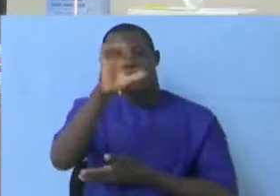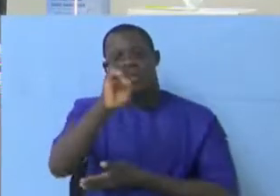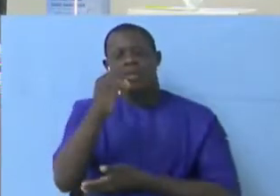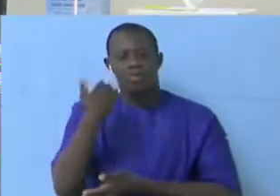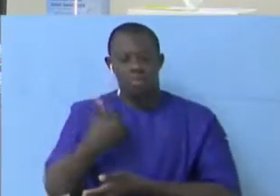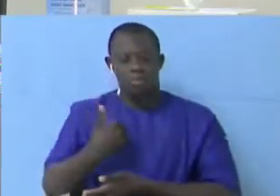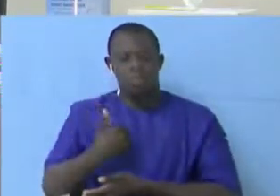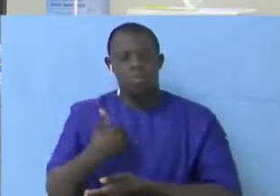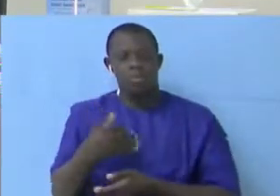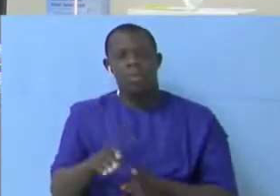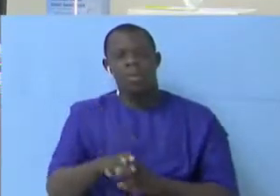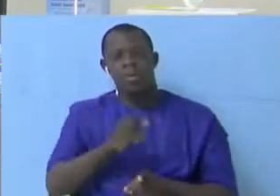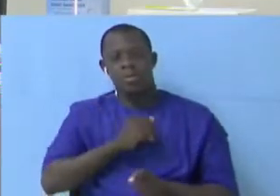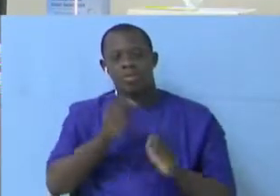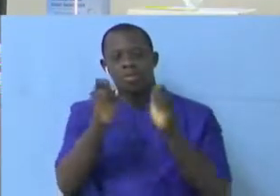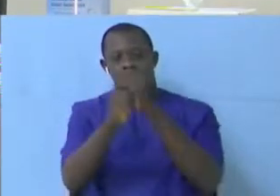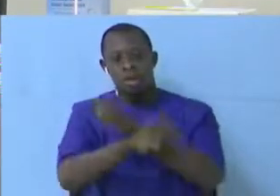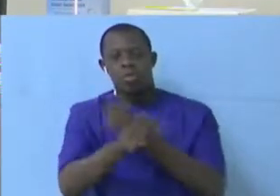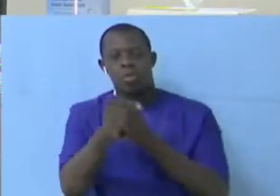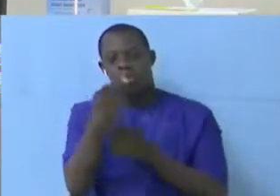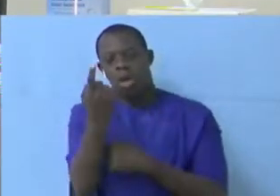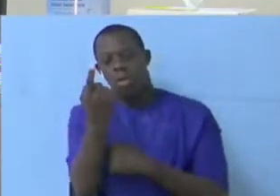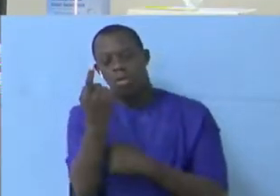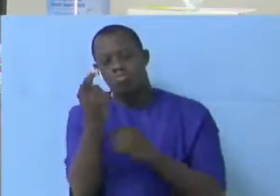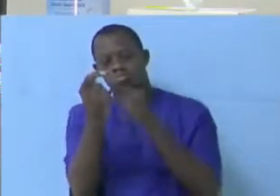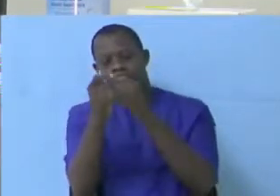he's changed the 1 to 0.